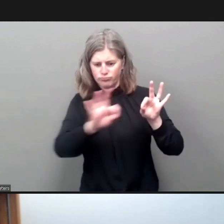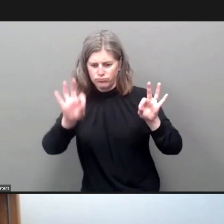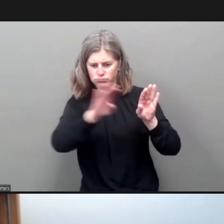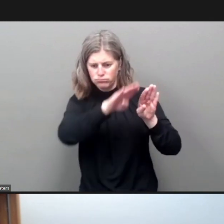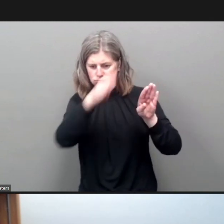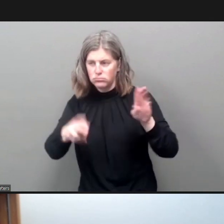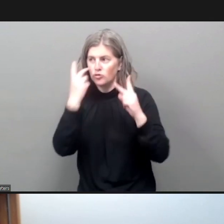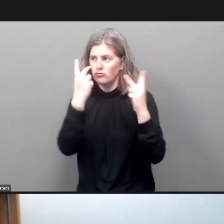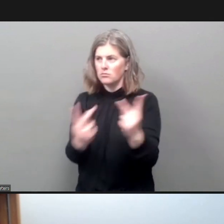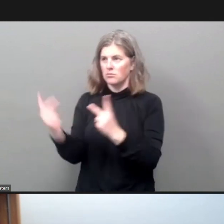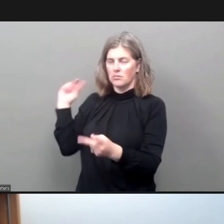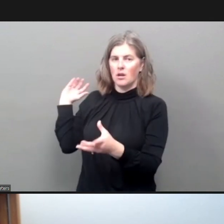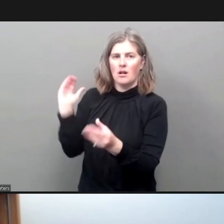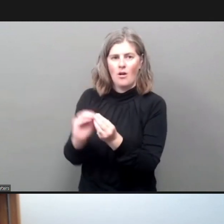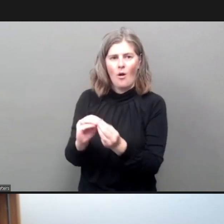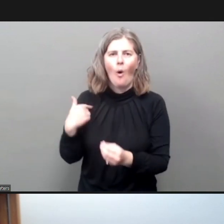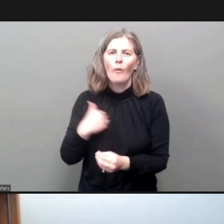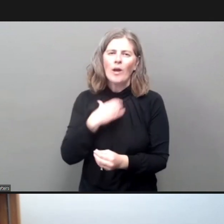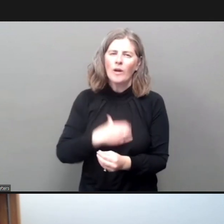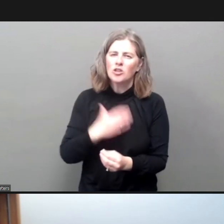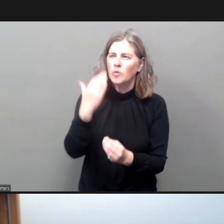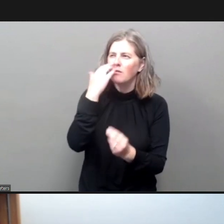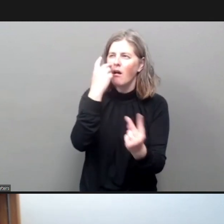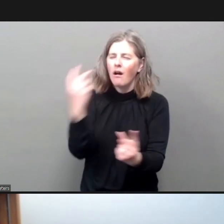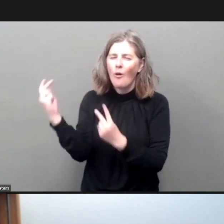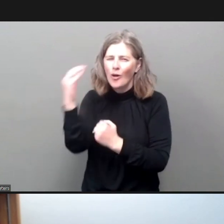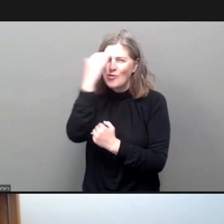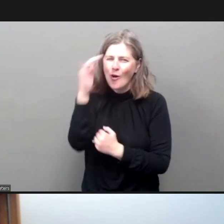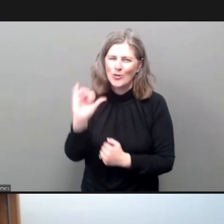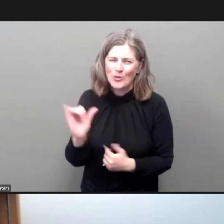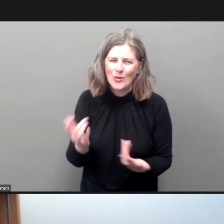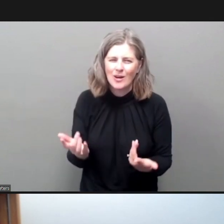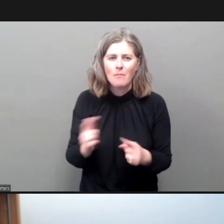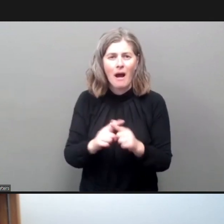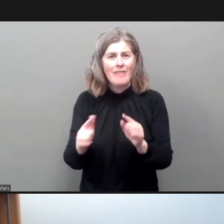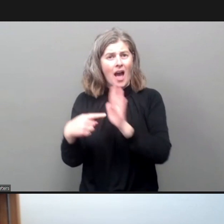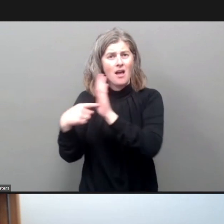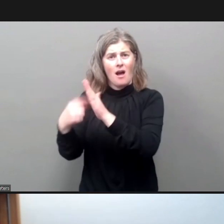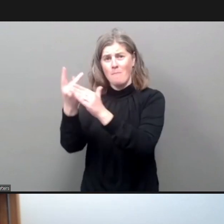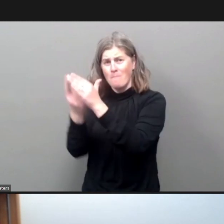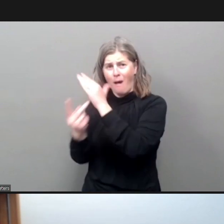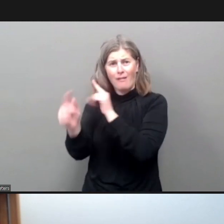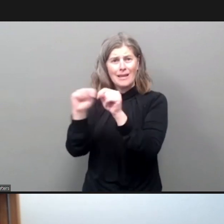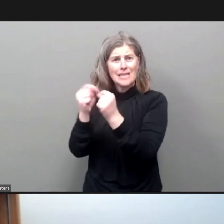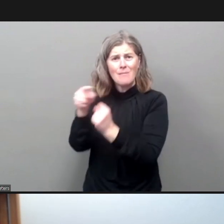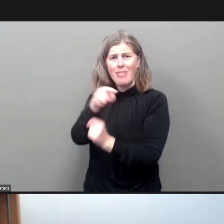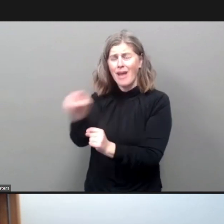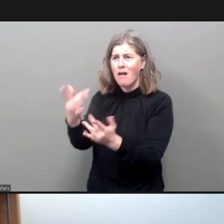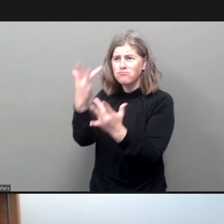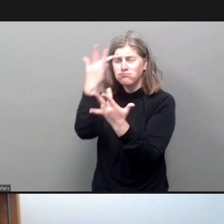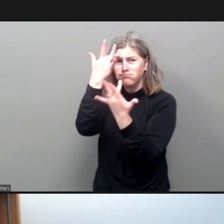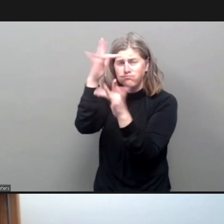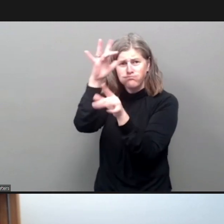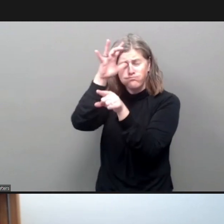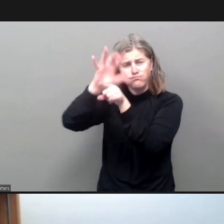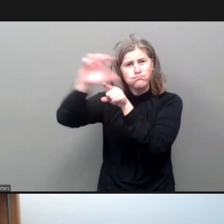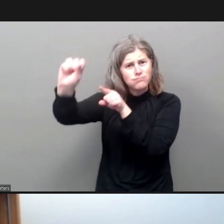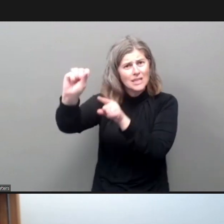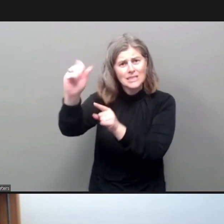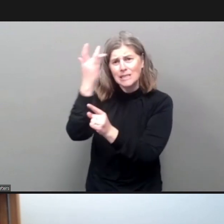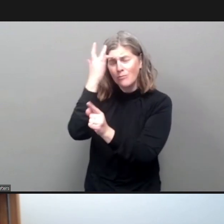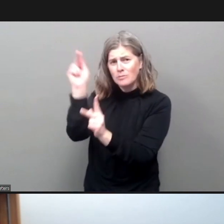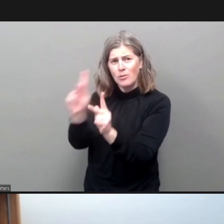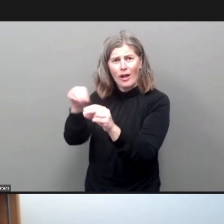information, but we wish we knew that too. And that modeling team is like the smartest people I think in the world. And we're